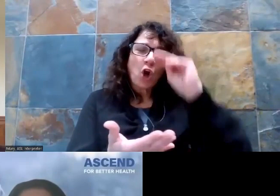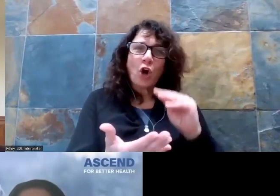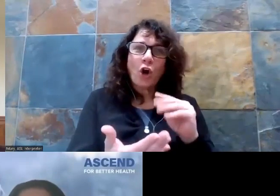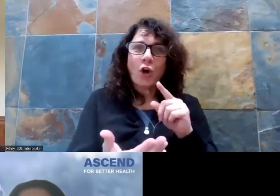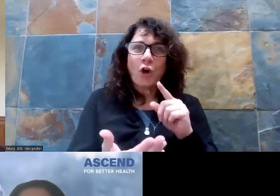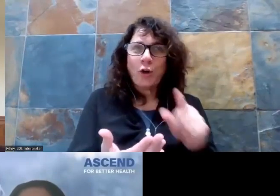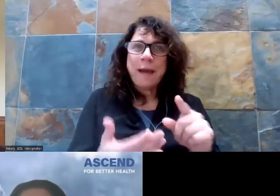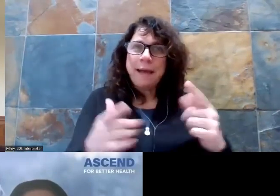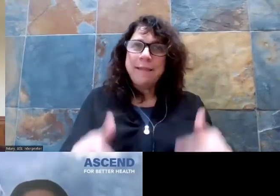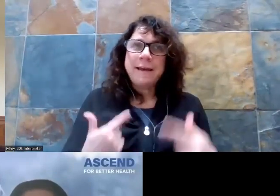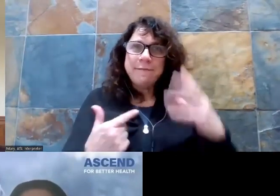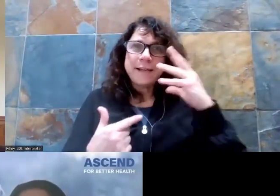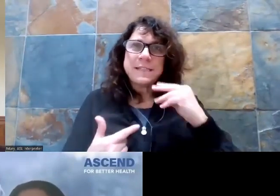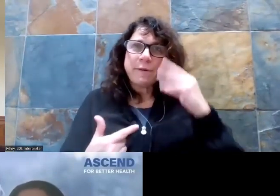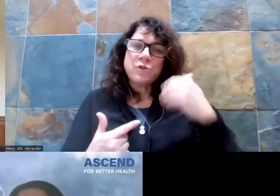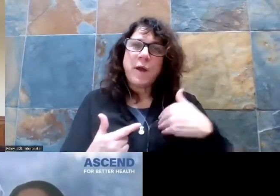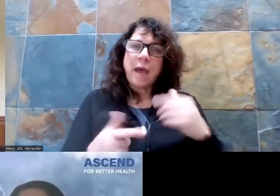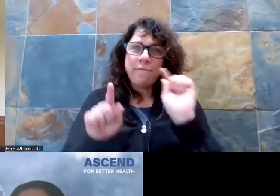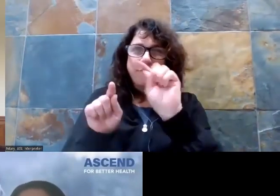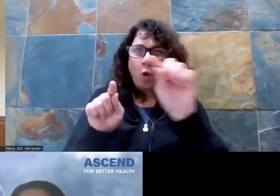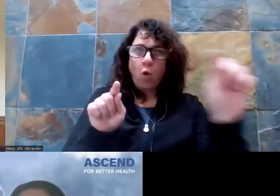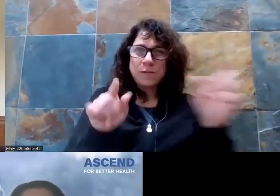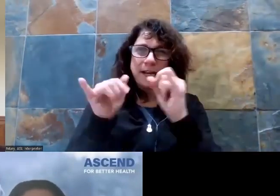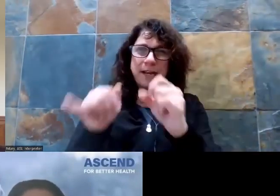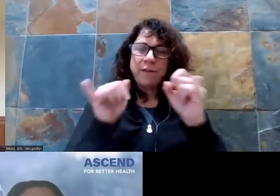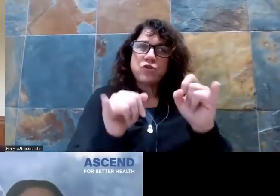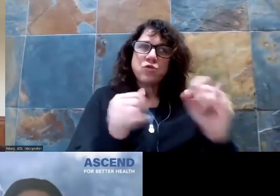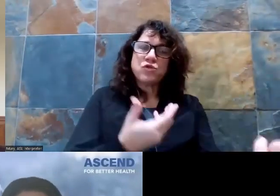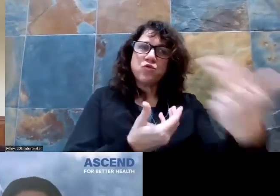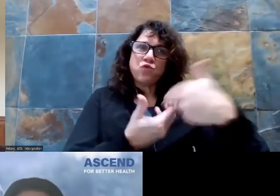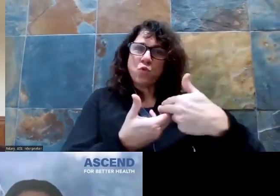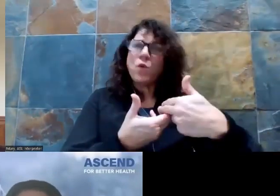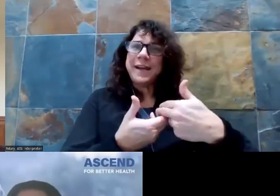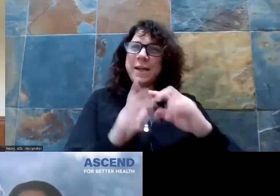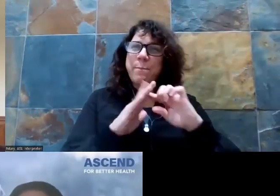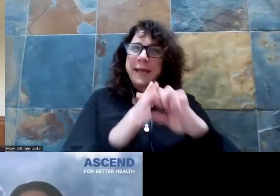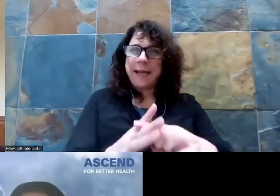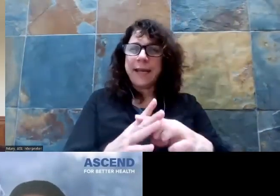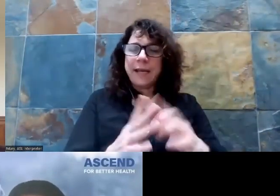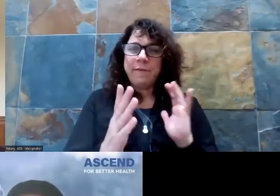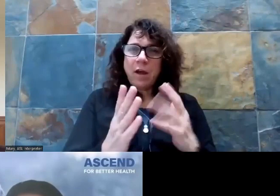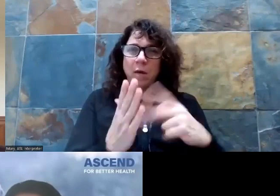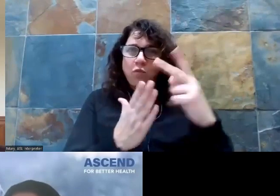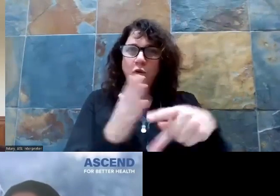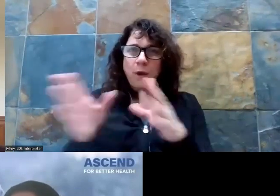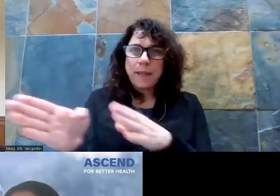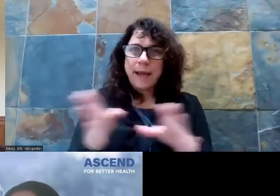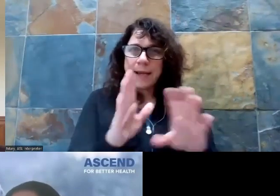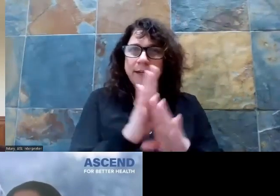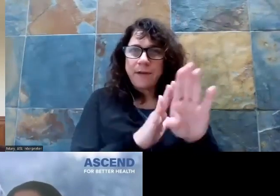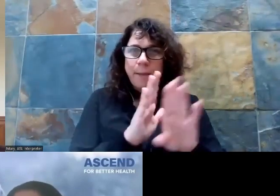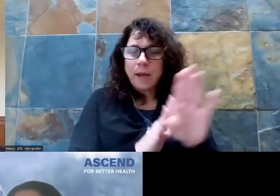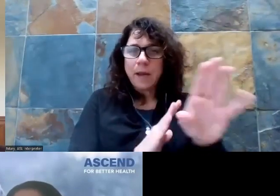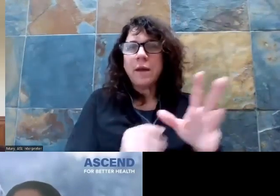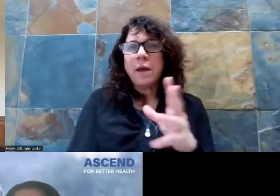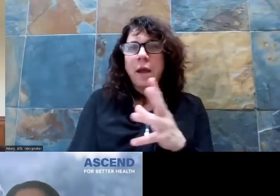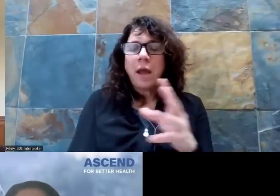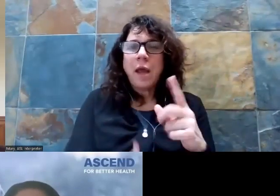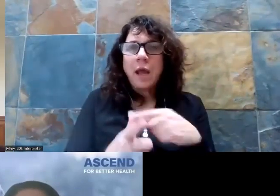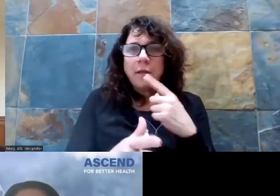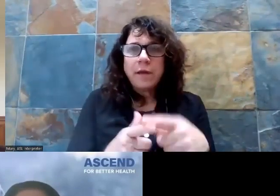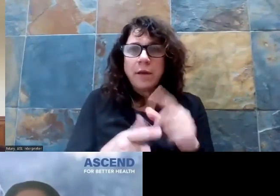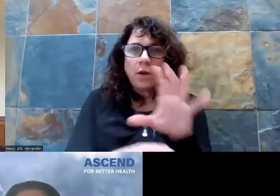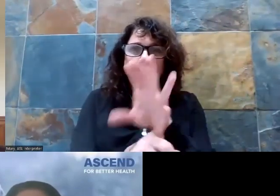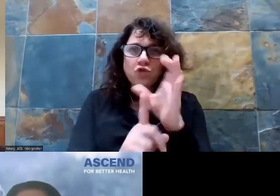lived experience and having those individuals at the table at the beginning of program planning and development. And then the